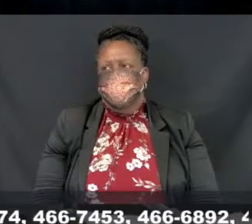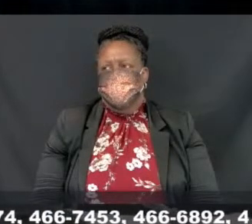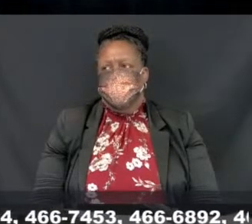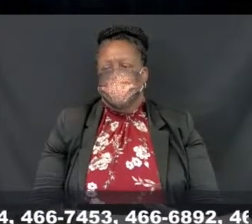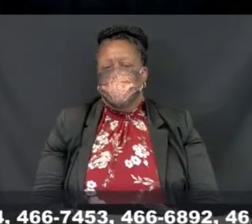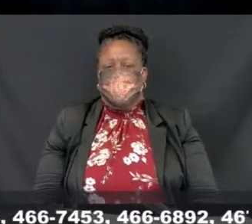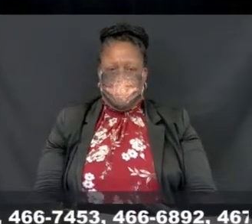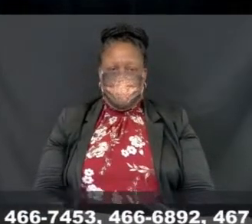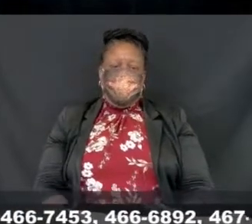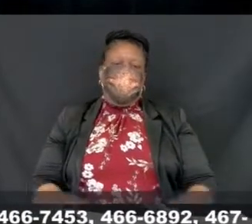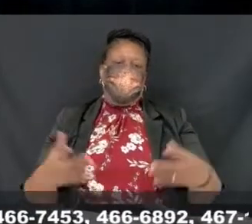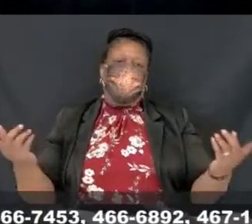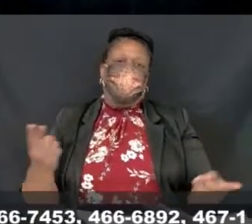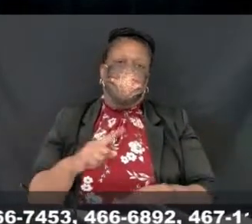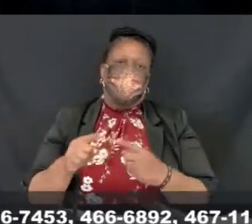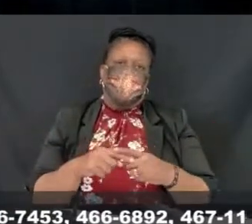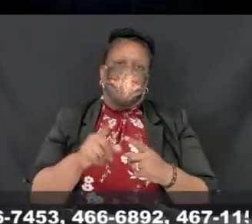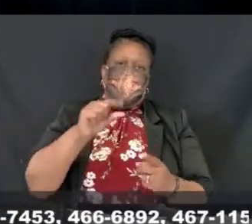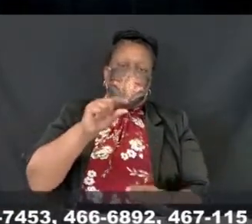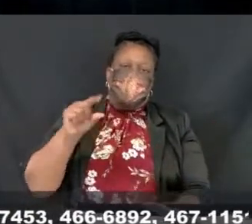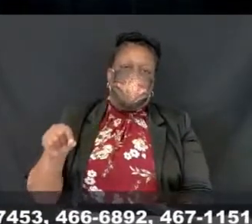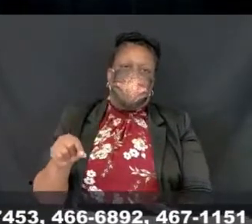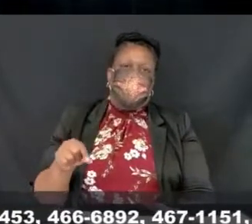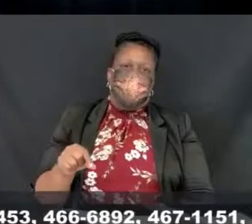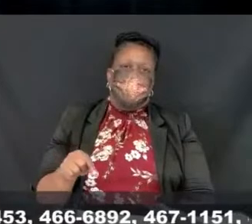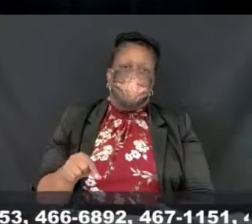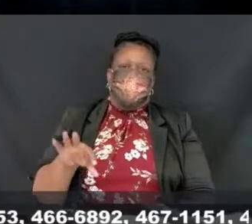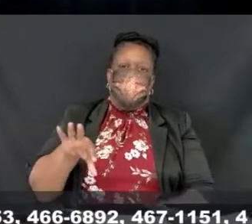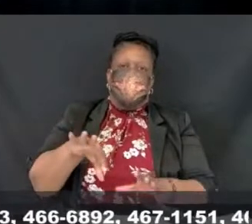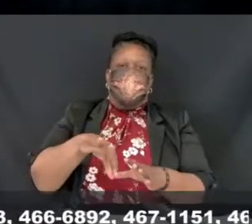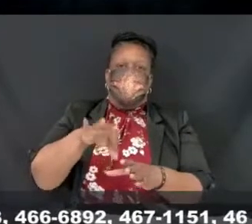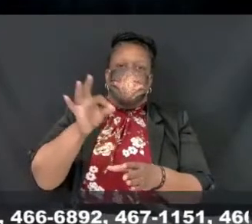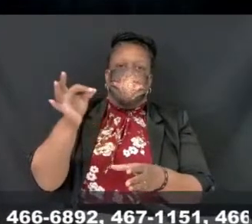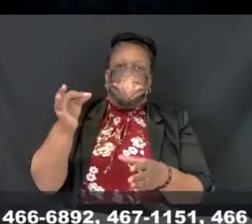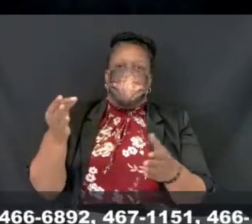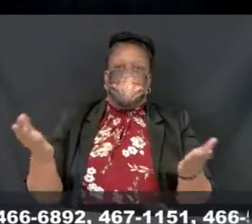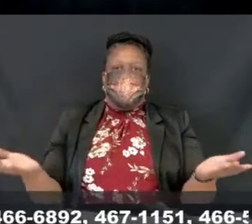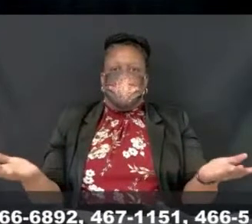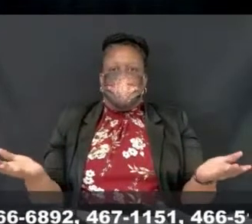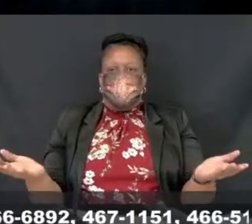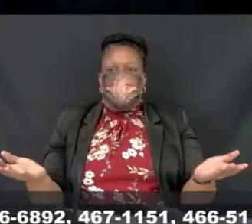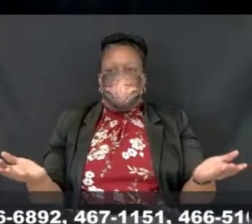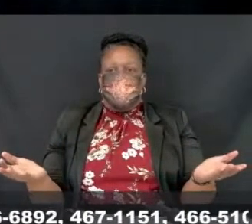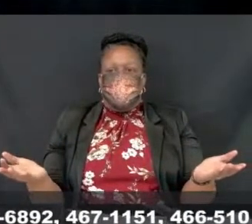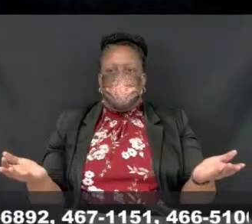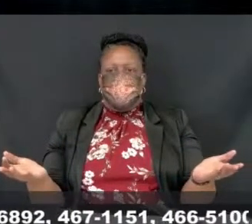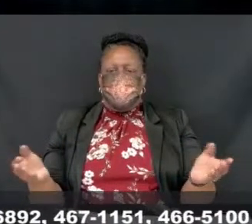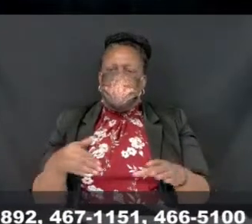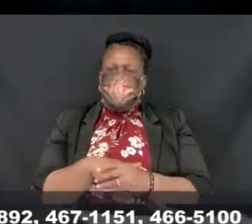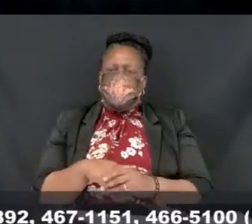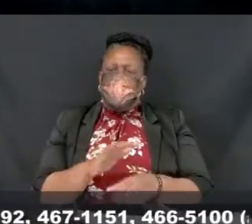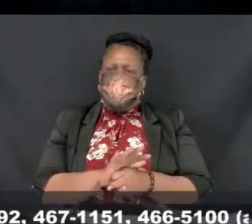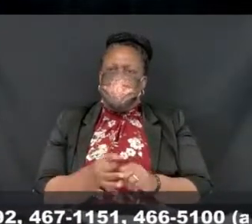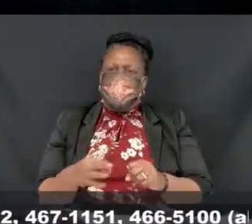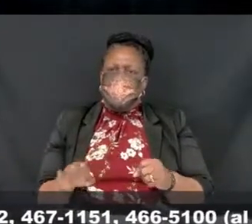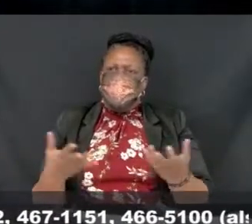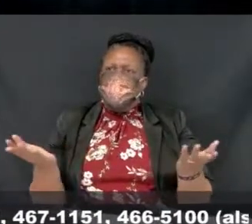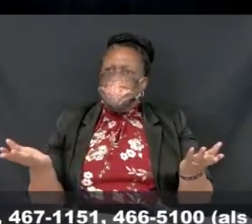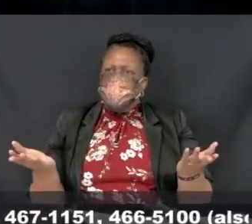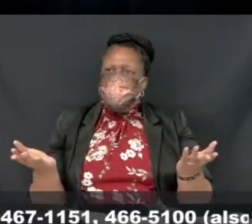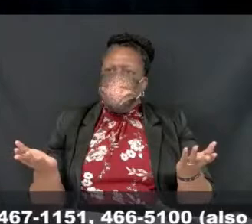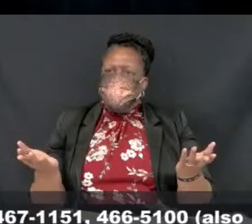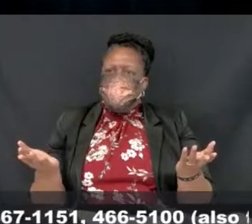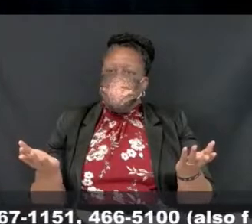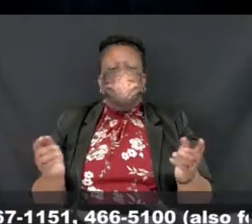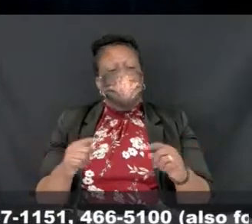general elections. Those activities, we gave guidance, and then we moved on